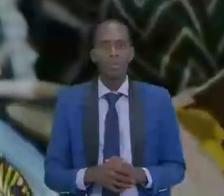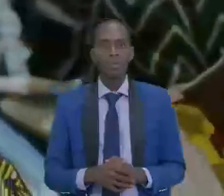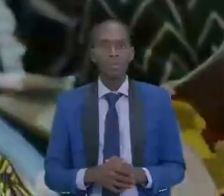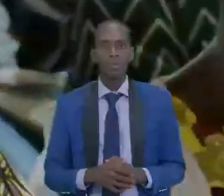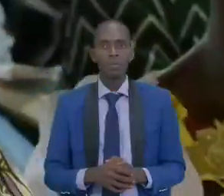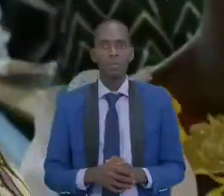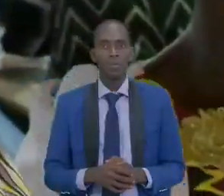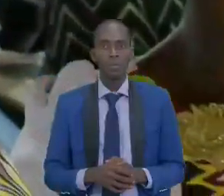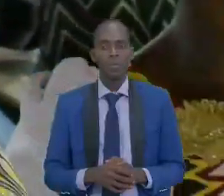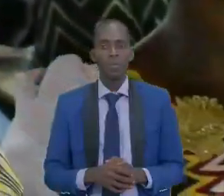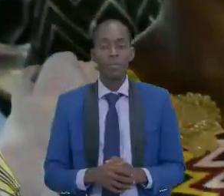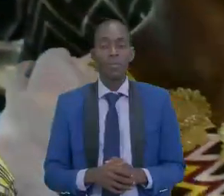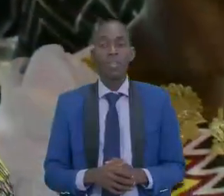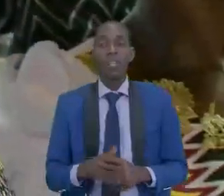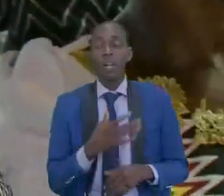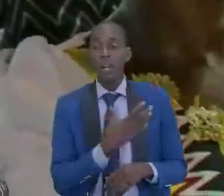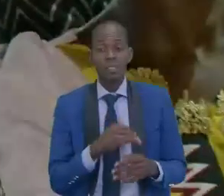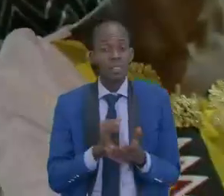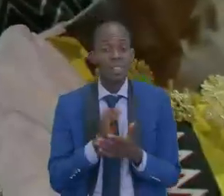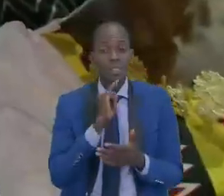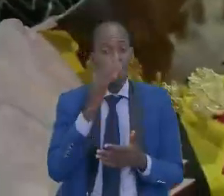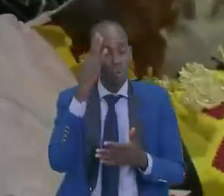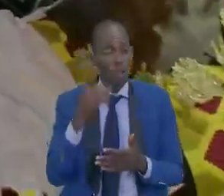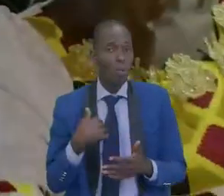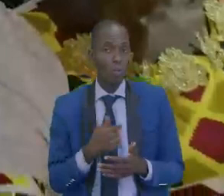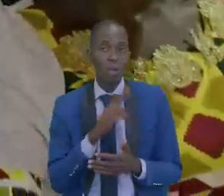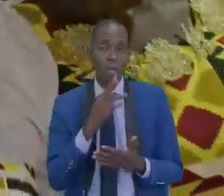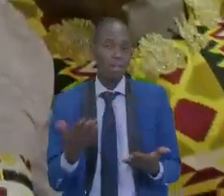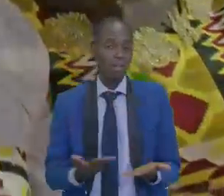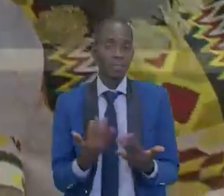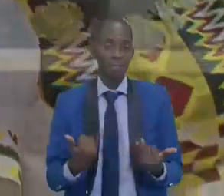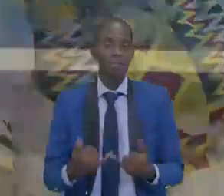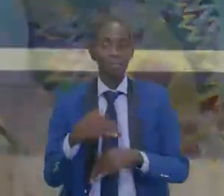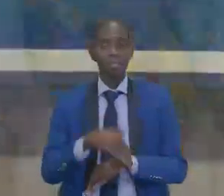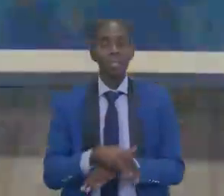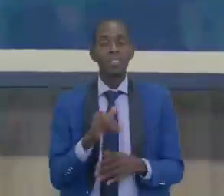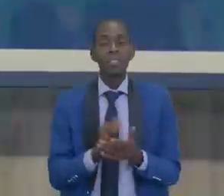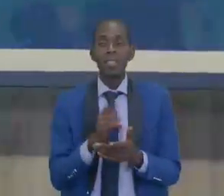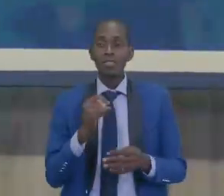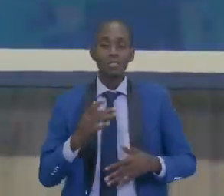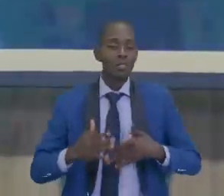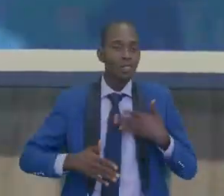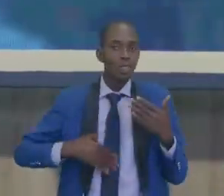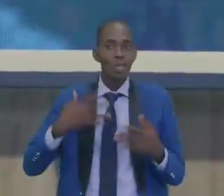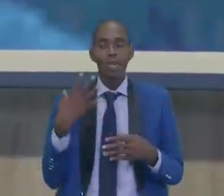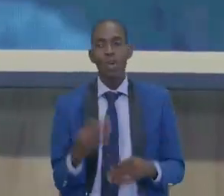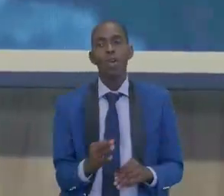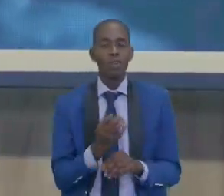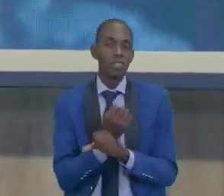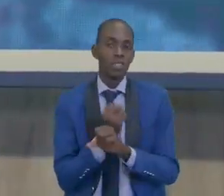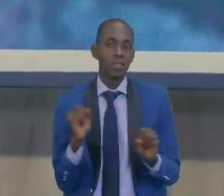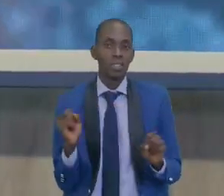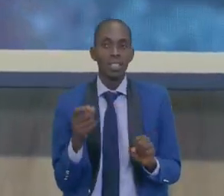And that's why we're here tonight. That the joy of salvation, the joy